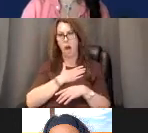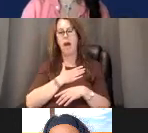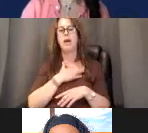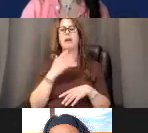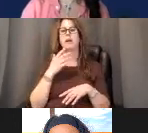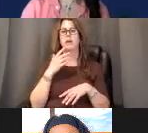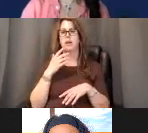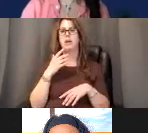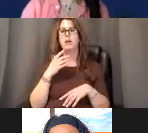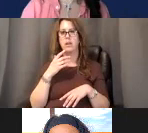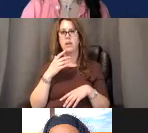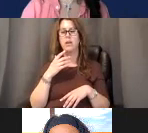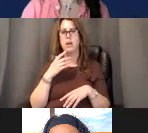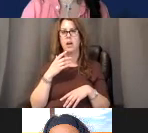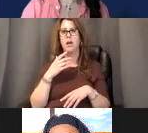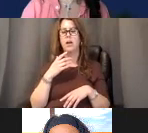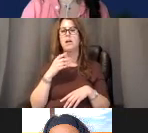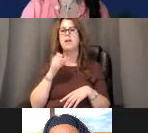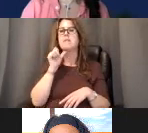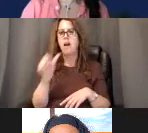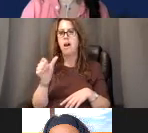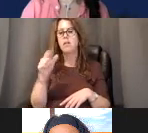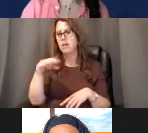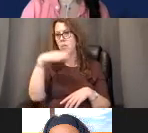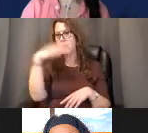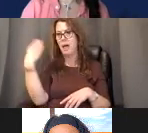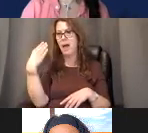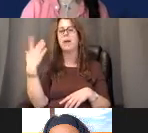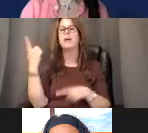like, that's actually really not trauma informed because they're